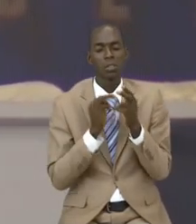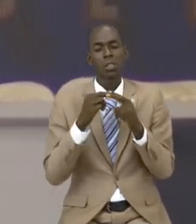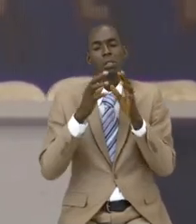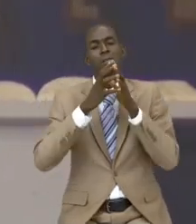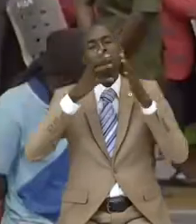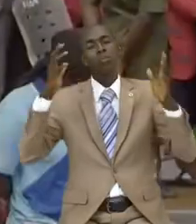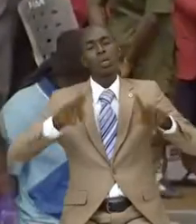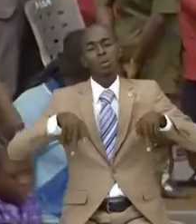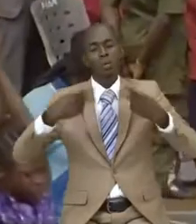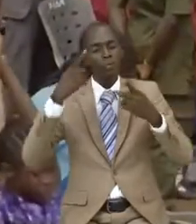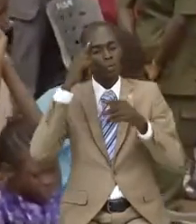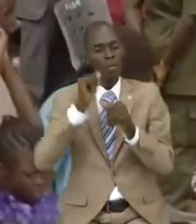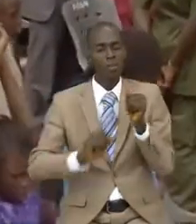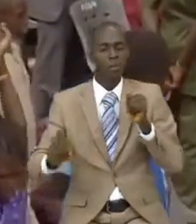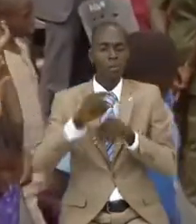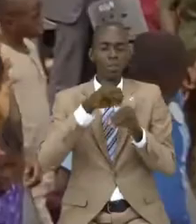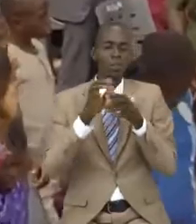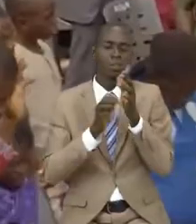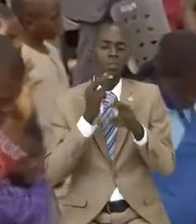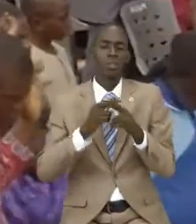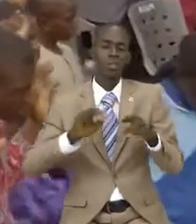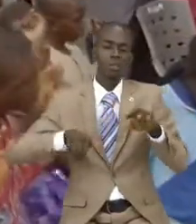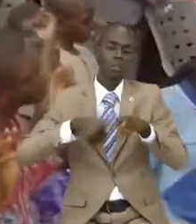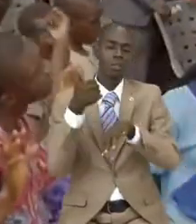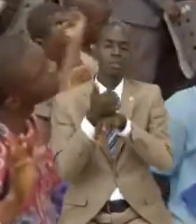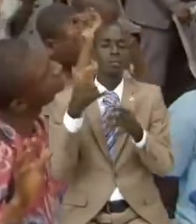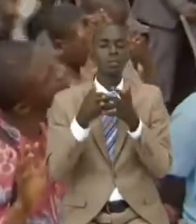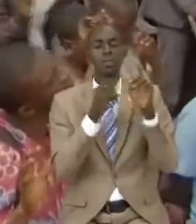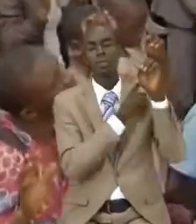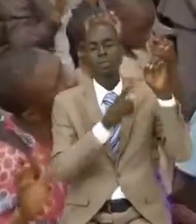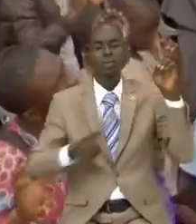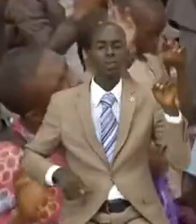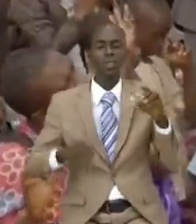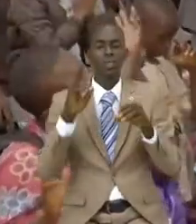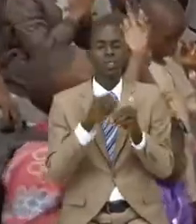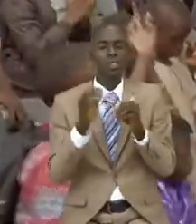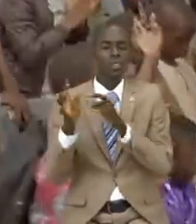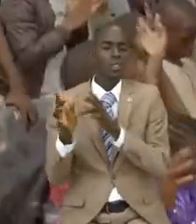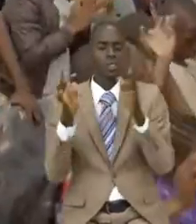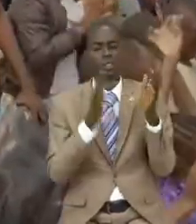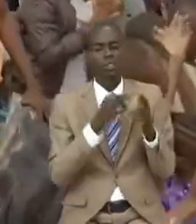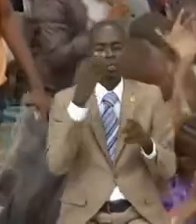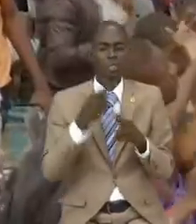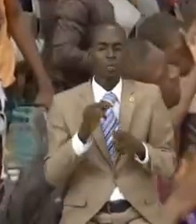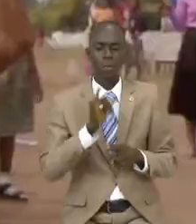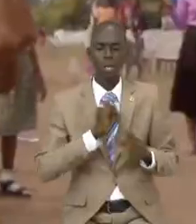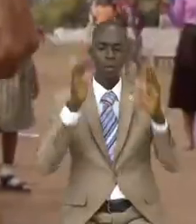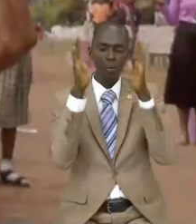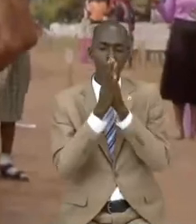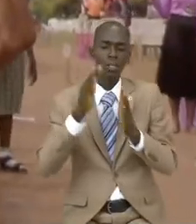every life. Confirm it, O Lord. In Jesus' name I